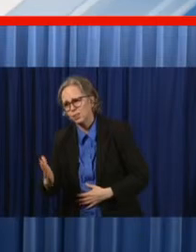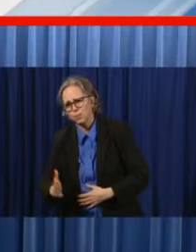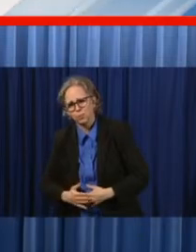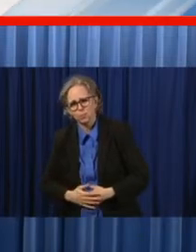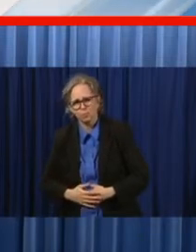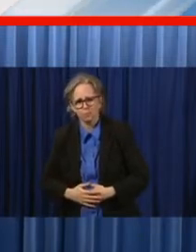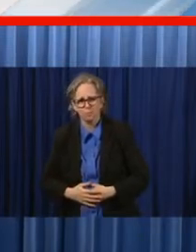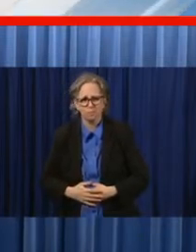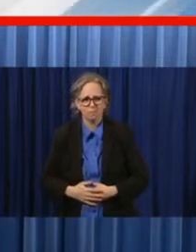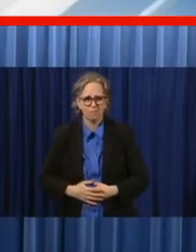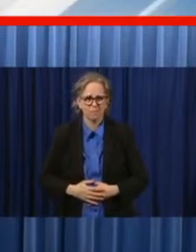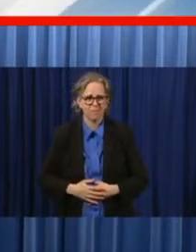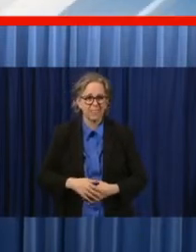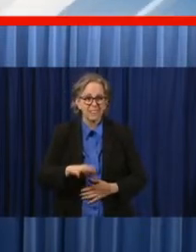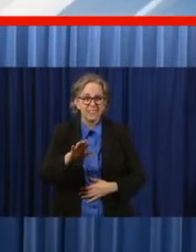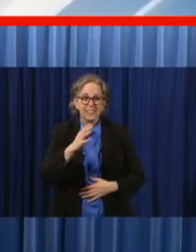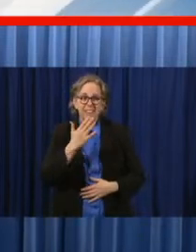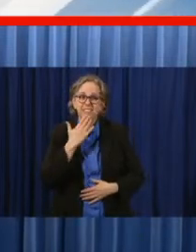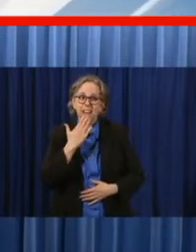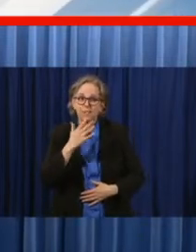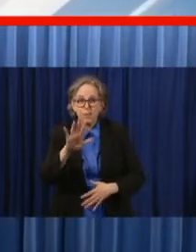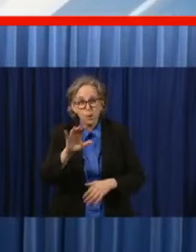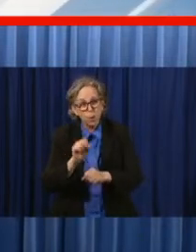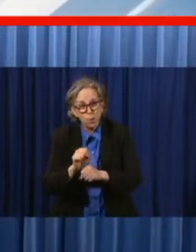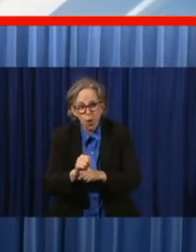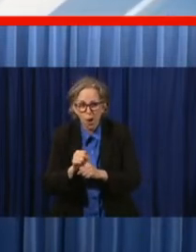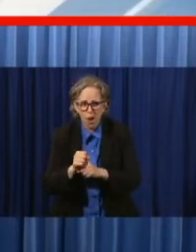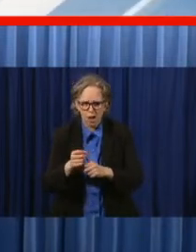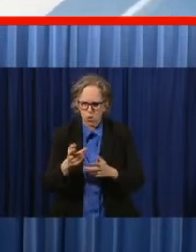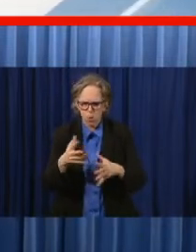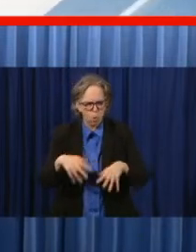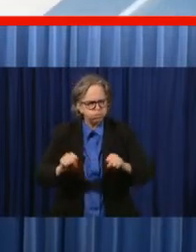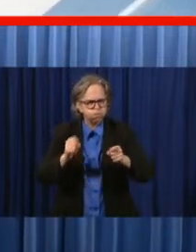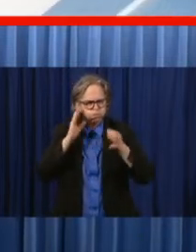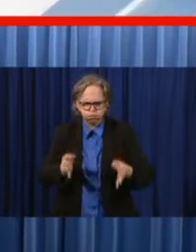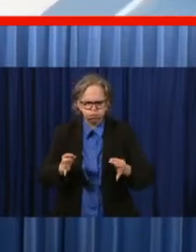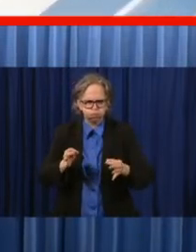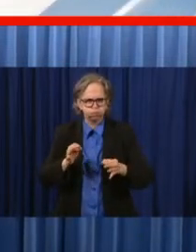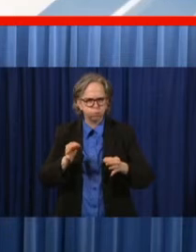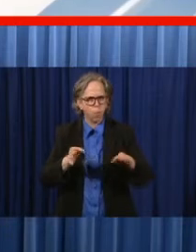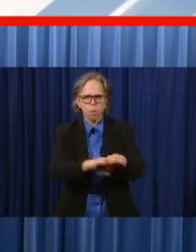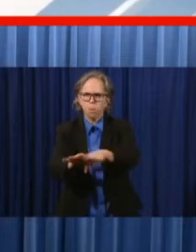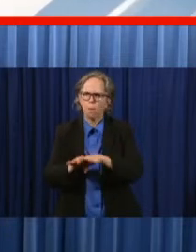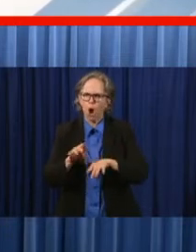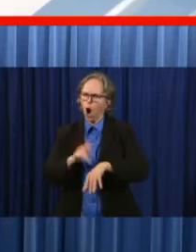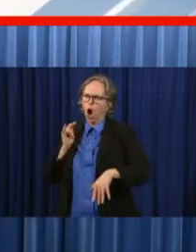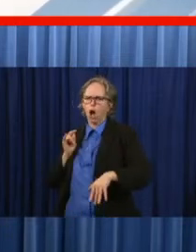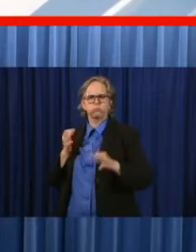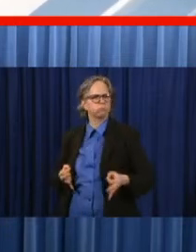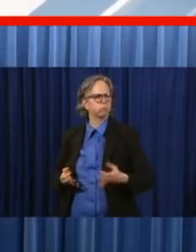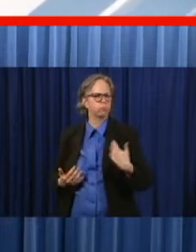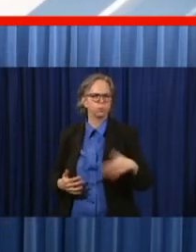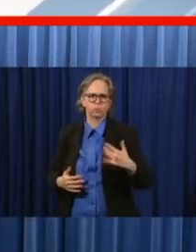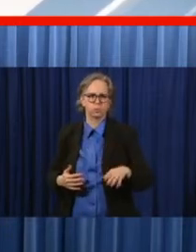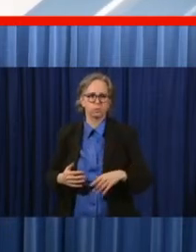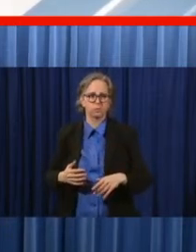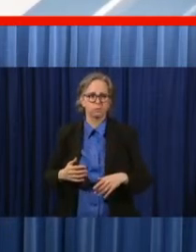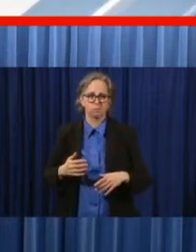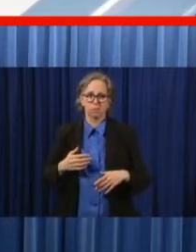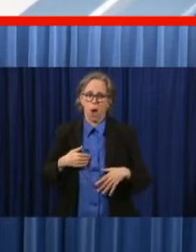work journey. and the quick action that you took for our people in Ohio, and I hope others follow. Me